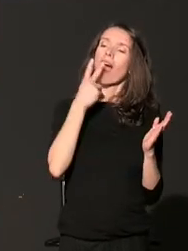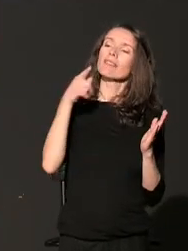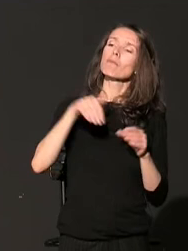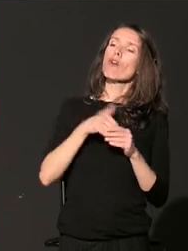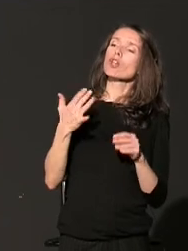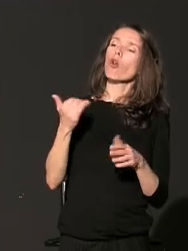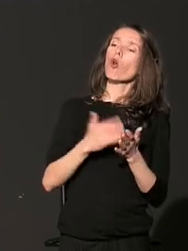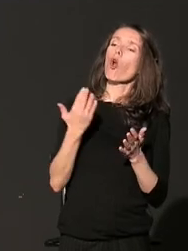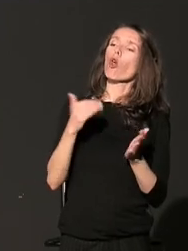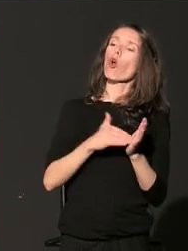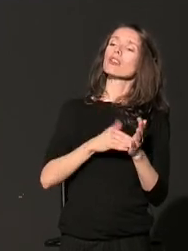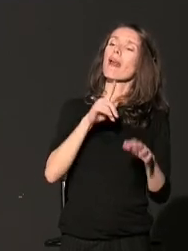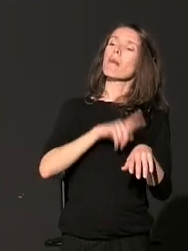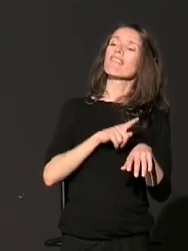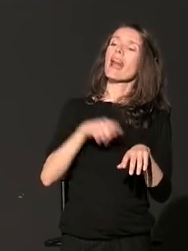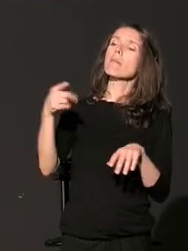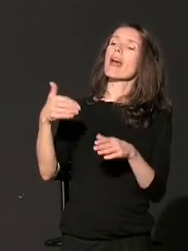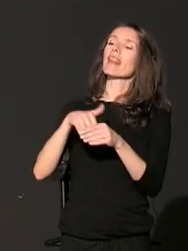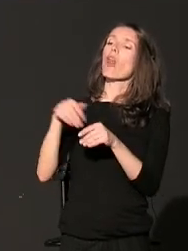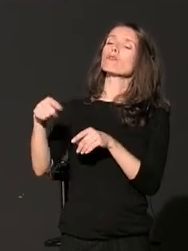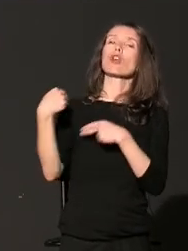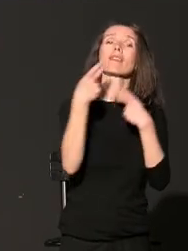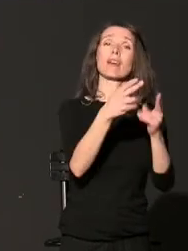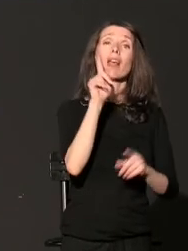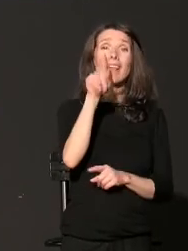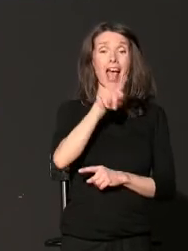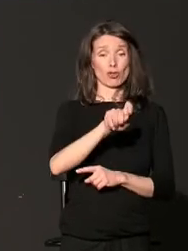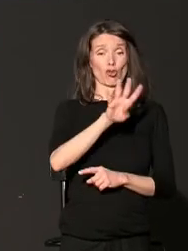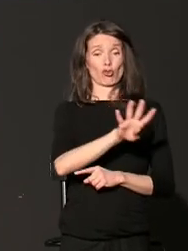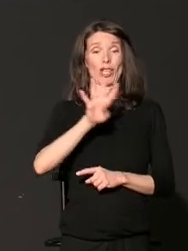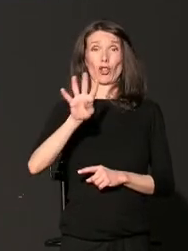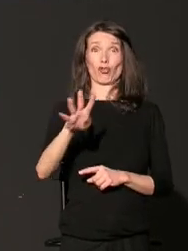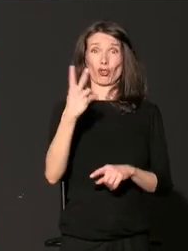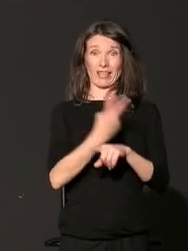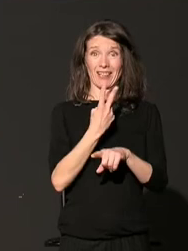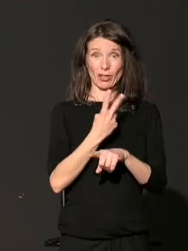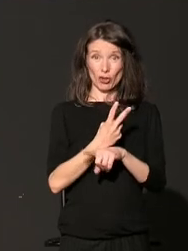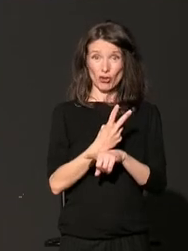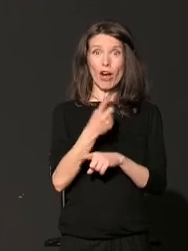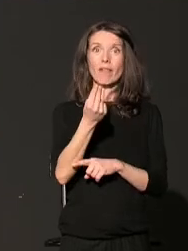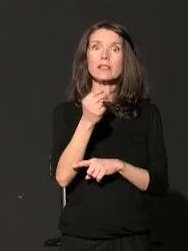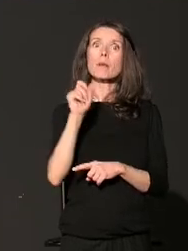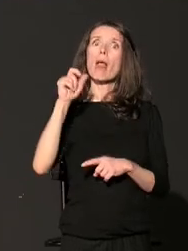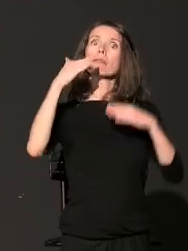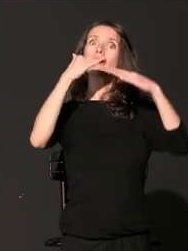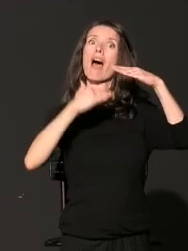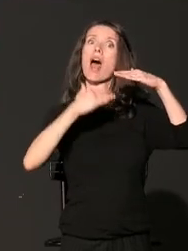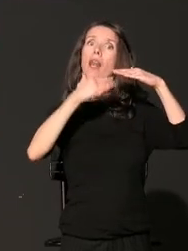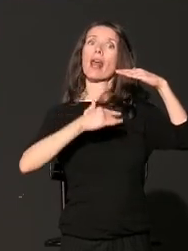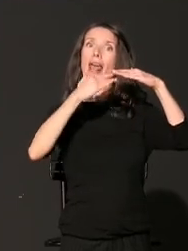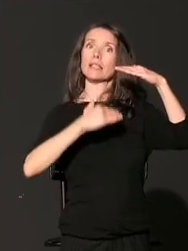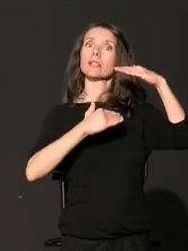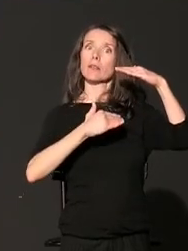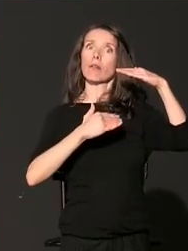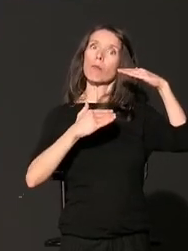in the country of 144. And it was the country with the lowest economy or GDP per capita that came up the highest